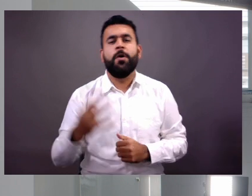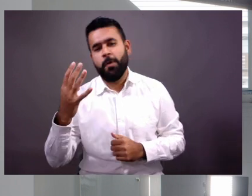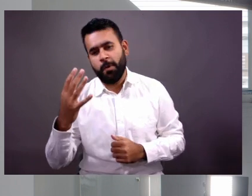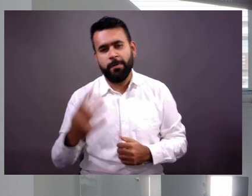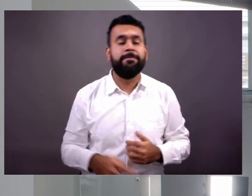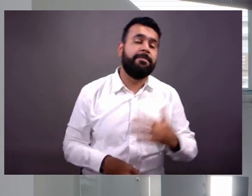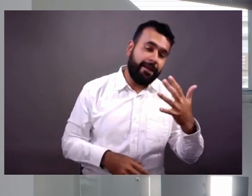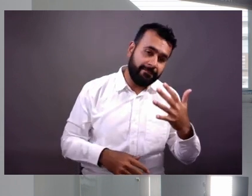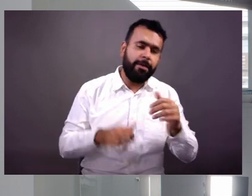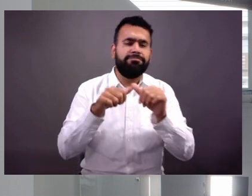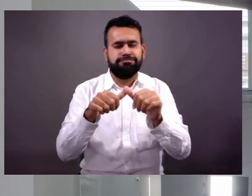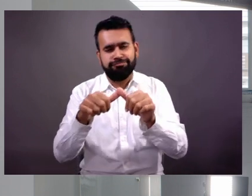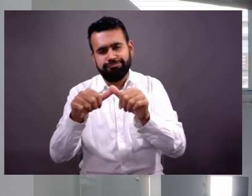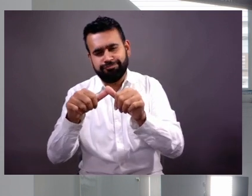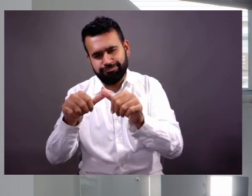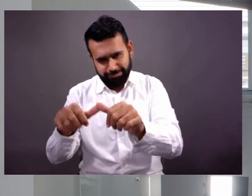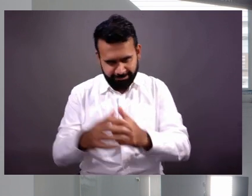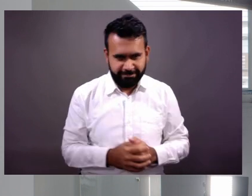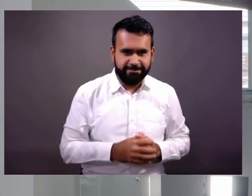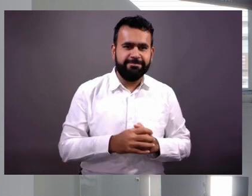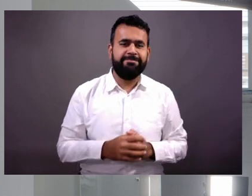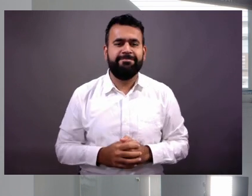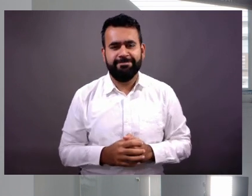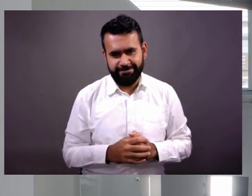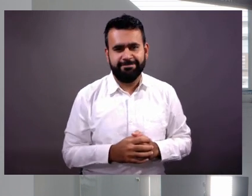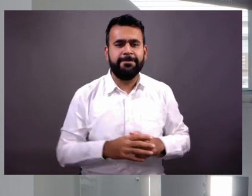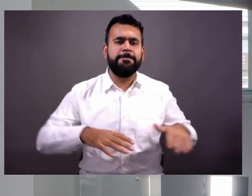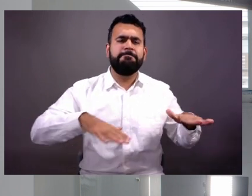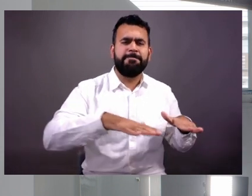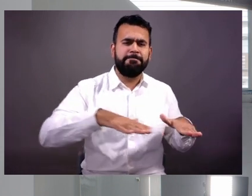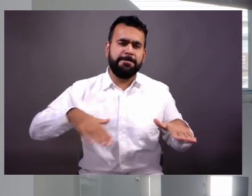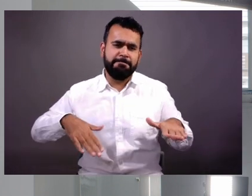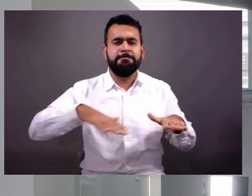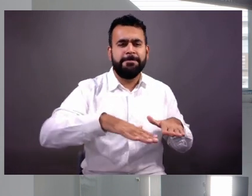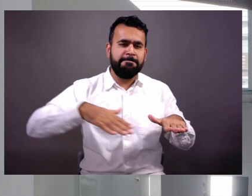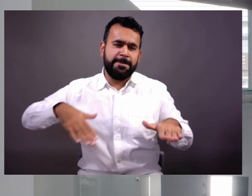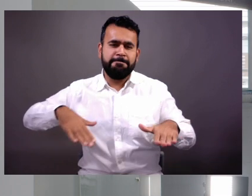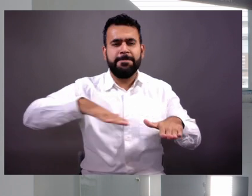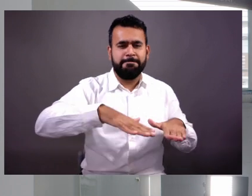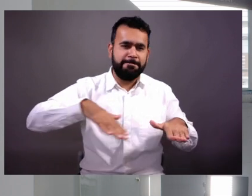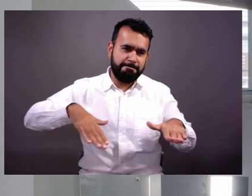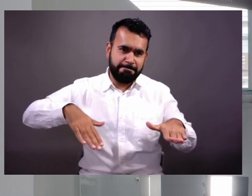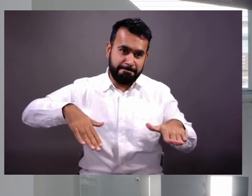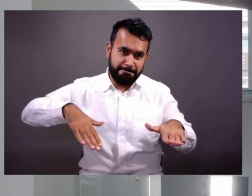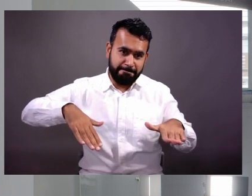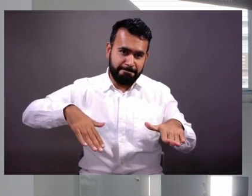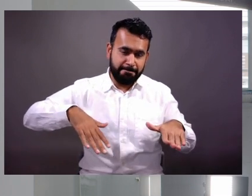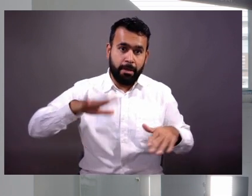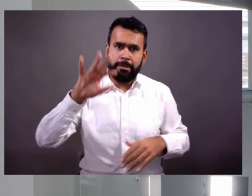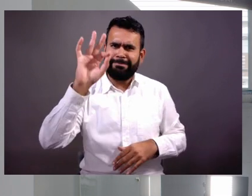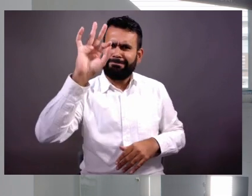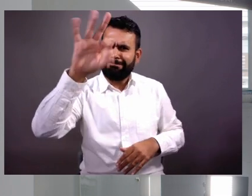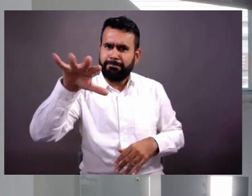2, 3, 4, picking it up, 5, 6, 7,